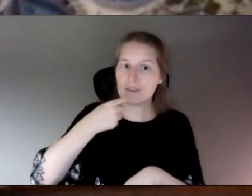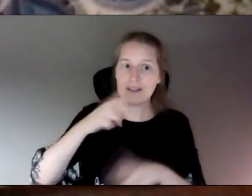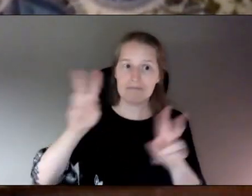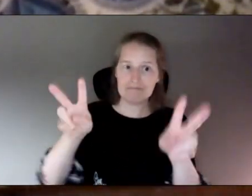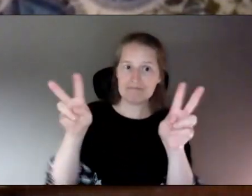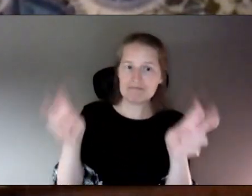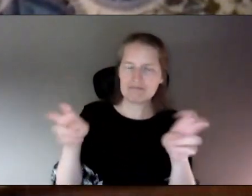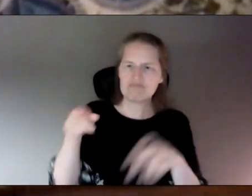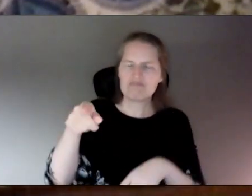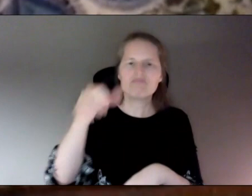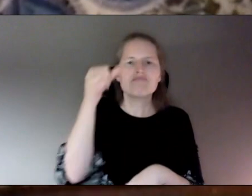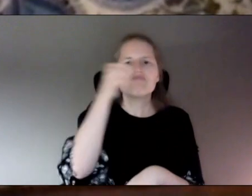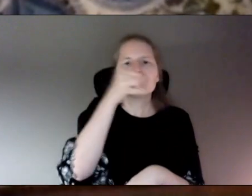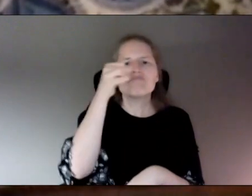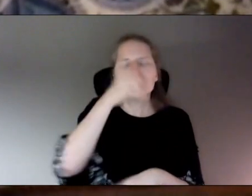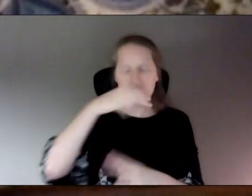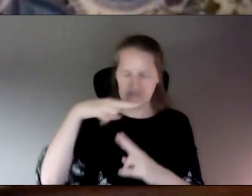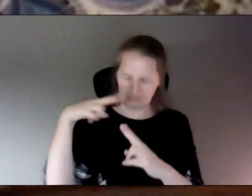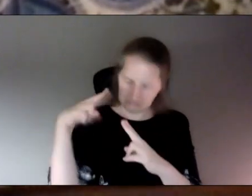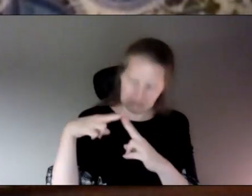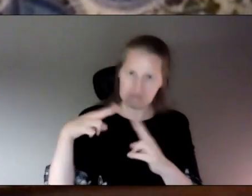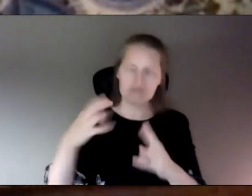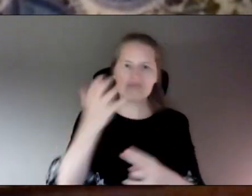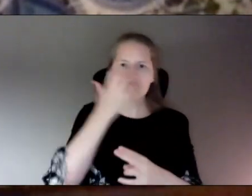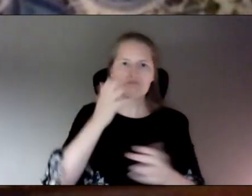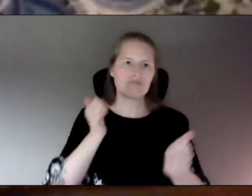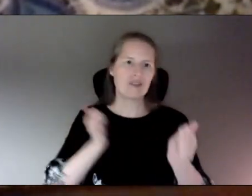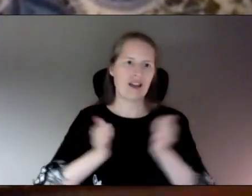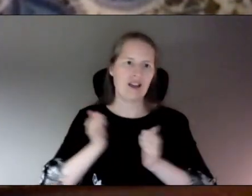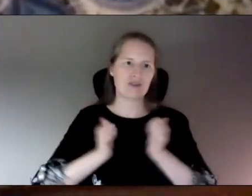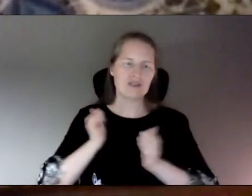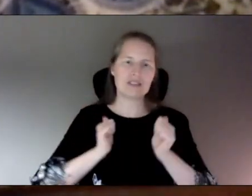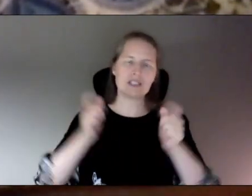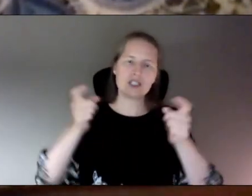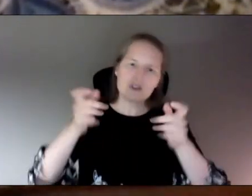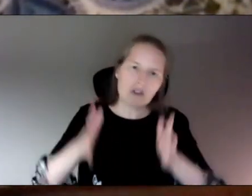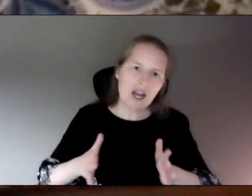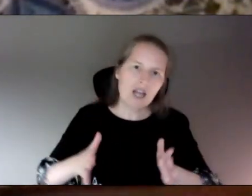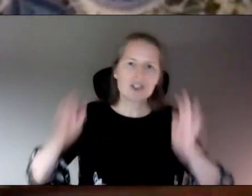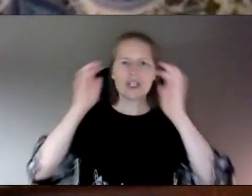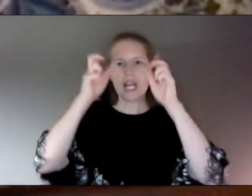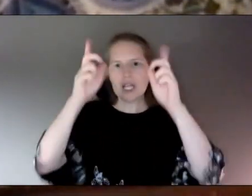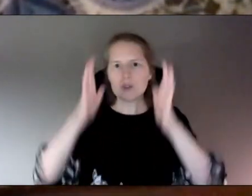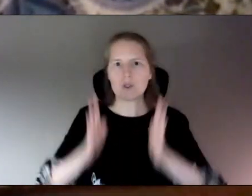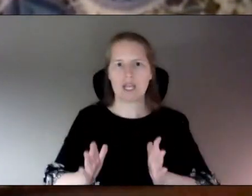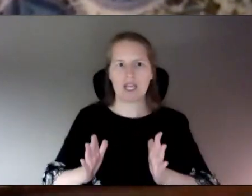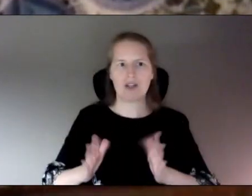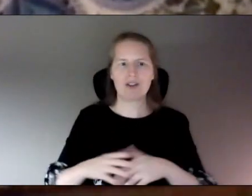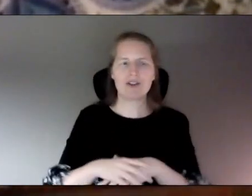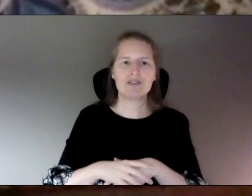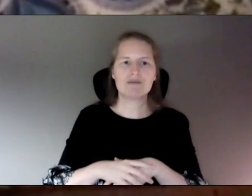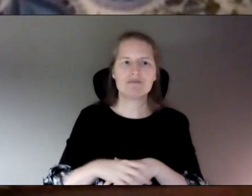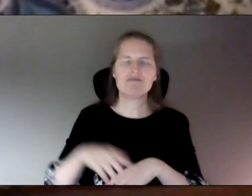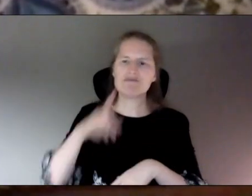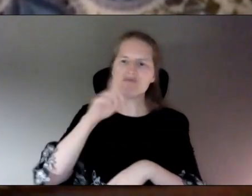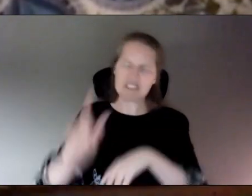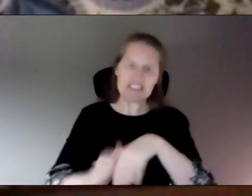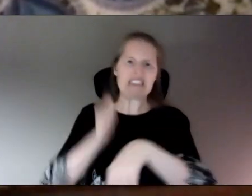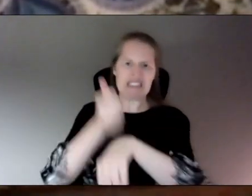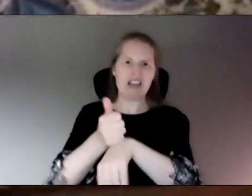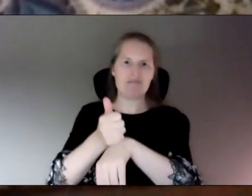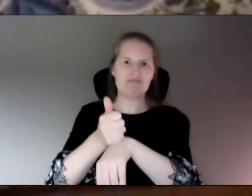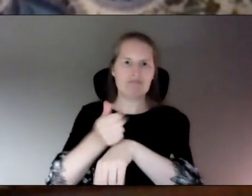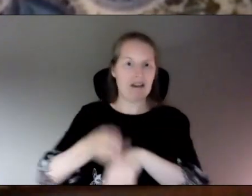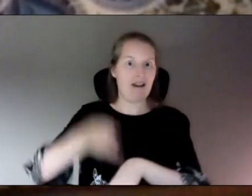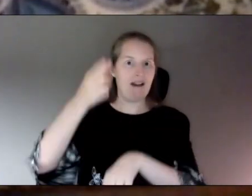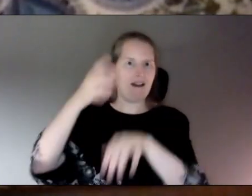Danielle is an absolutely amazing actress, director, and educator. She has set the standard